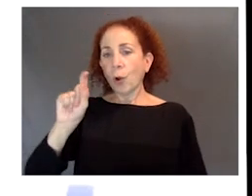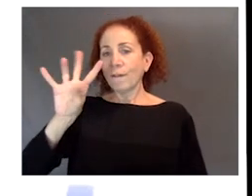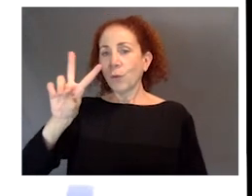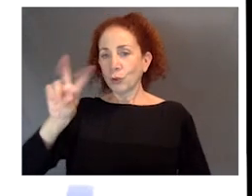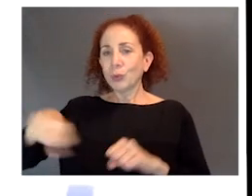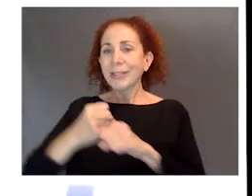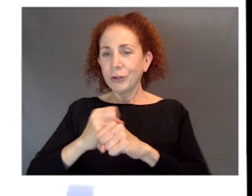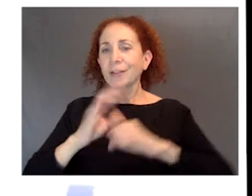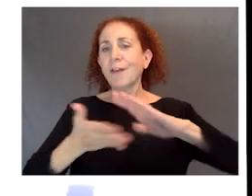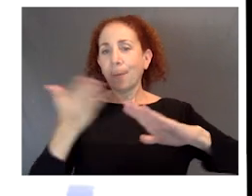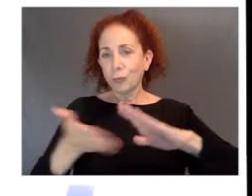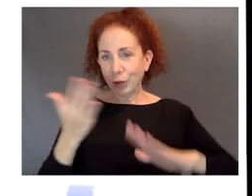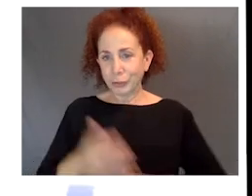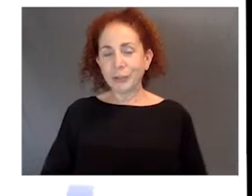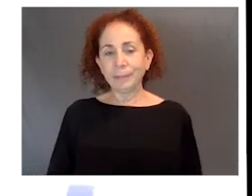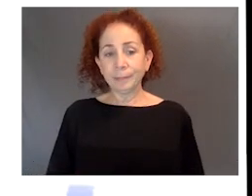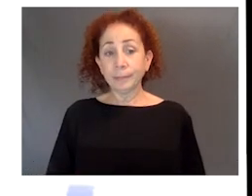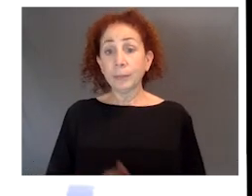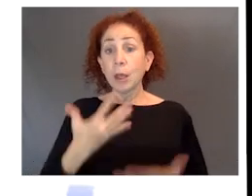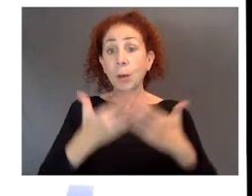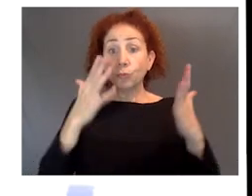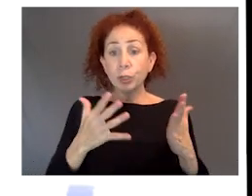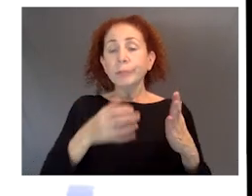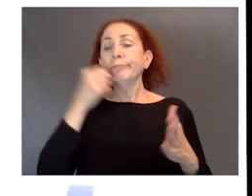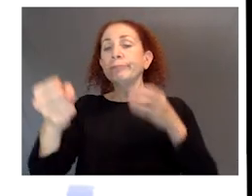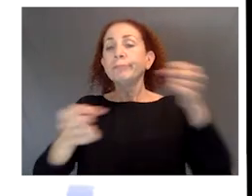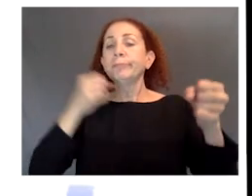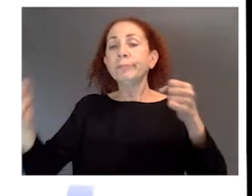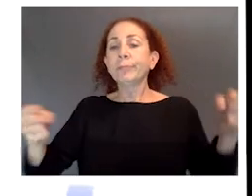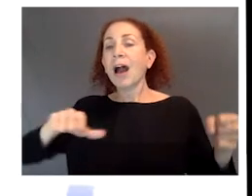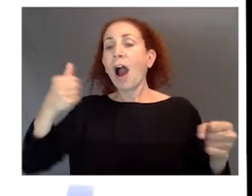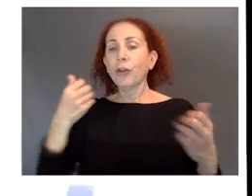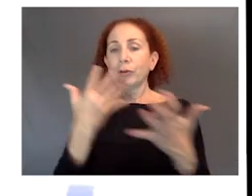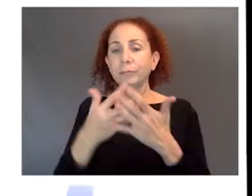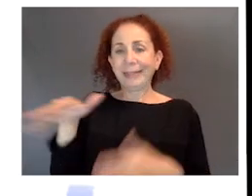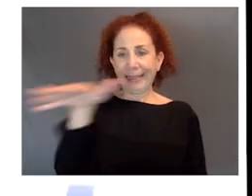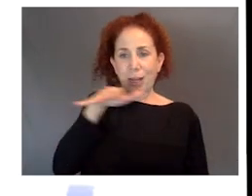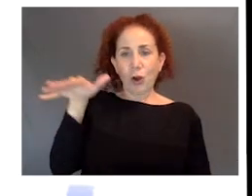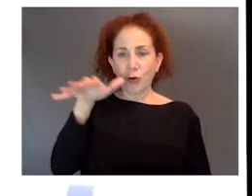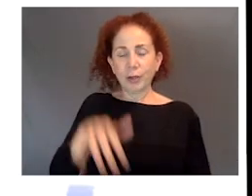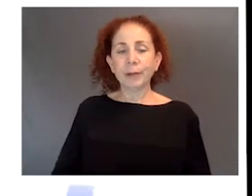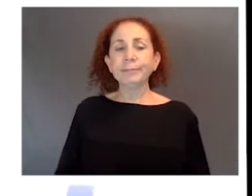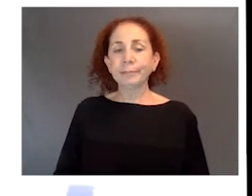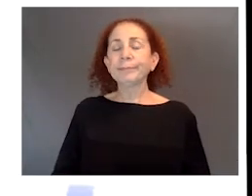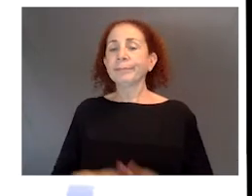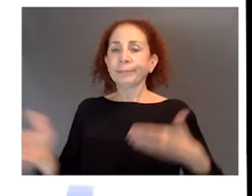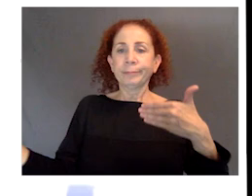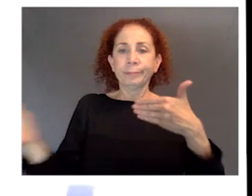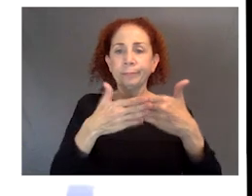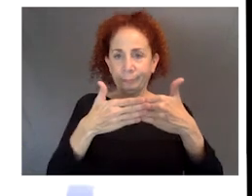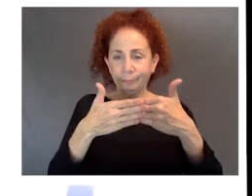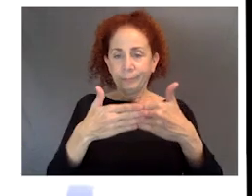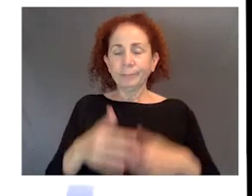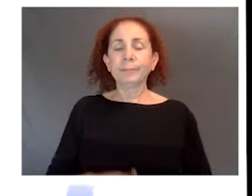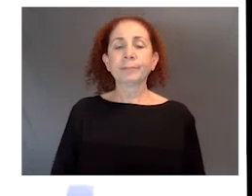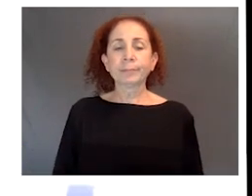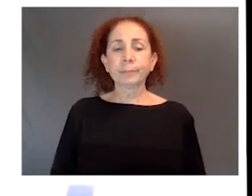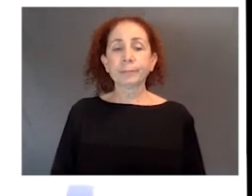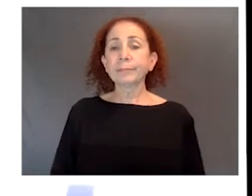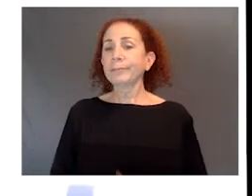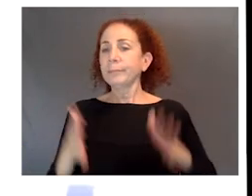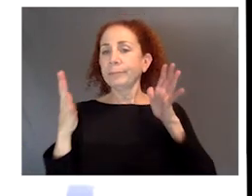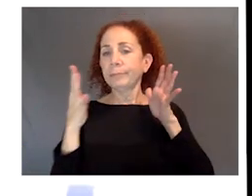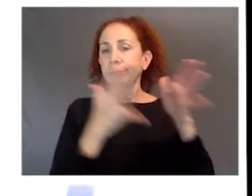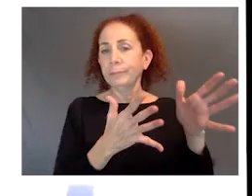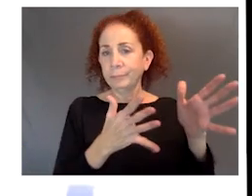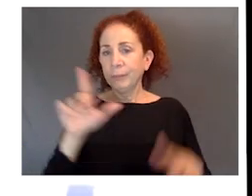142 years of operation. Prisoners were moved to other institutions in the area, and the front gate was shuttered. The prison was